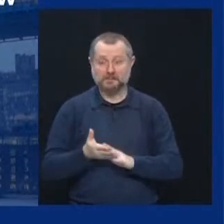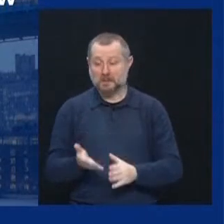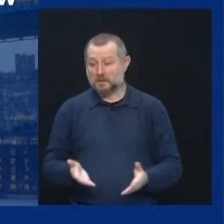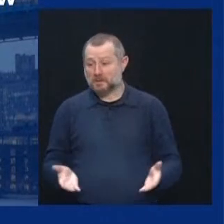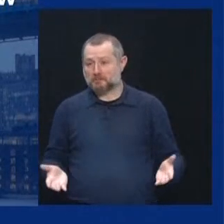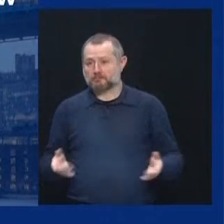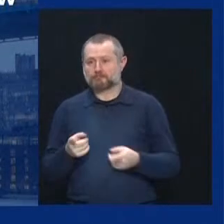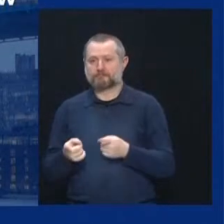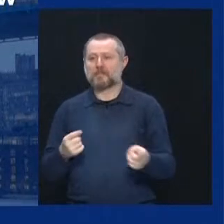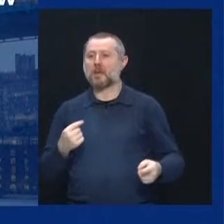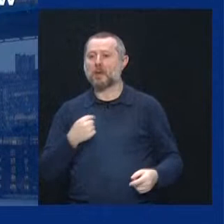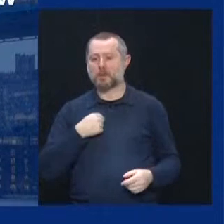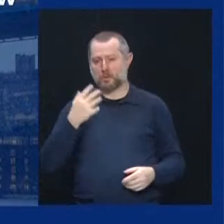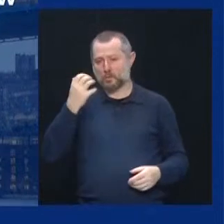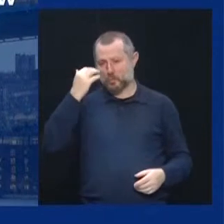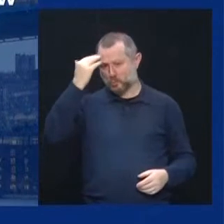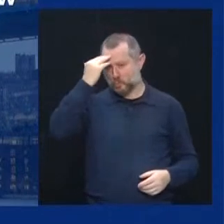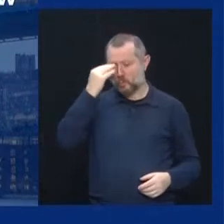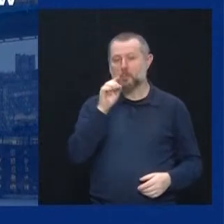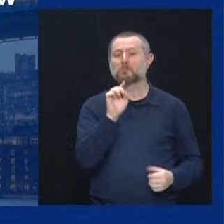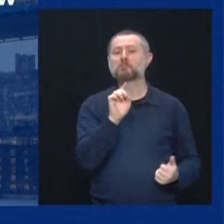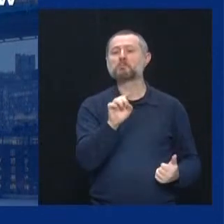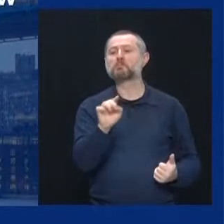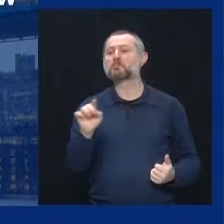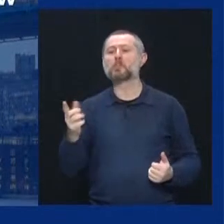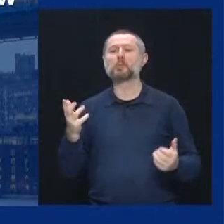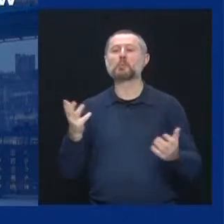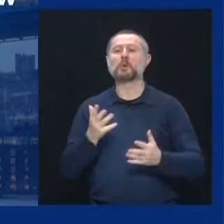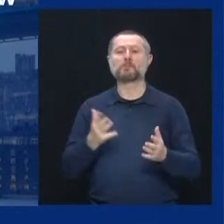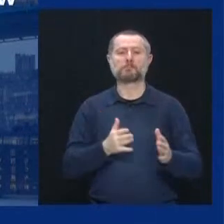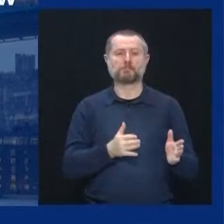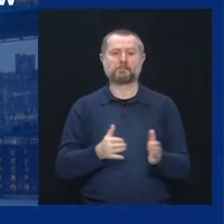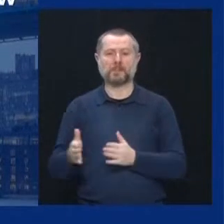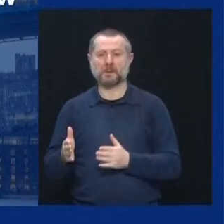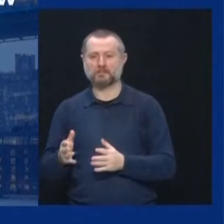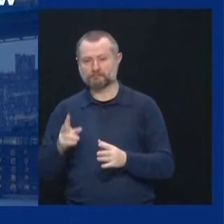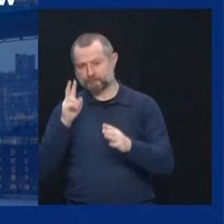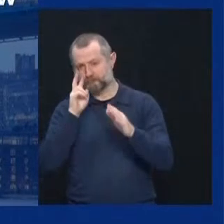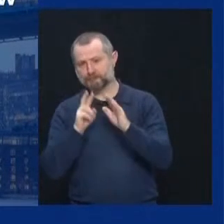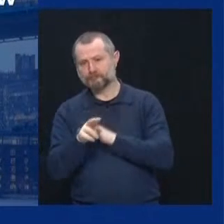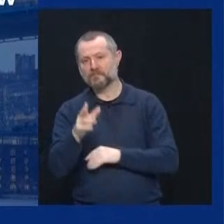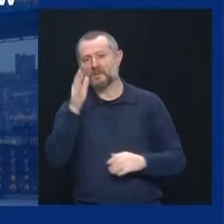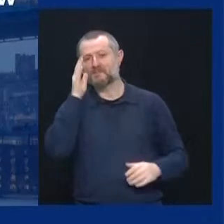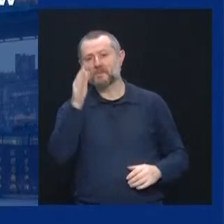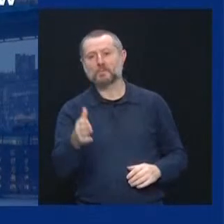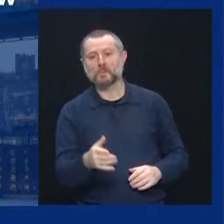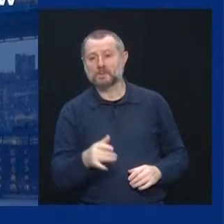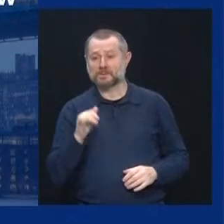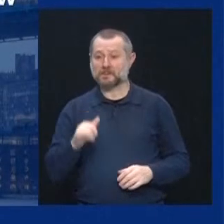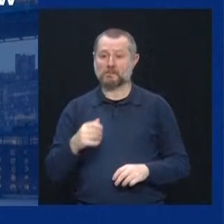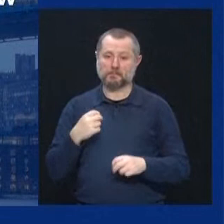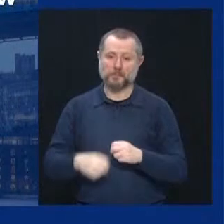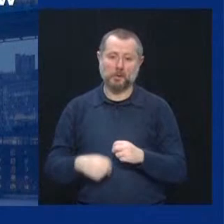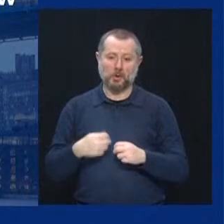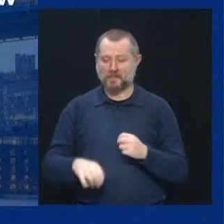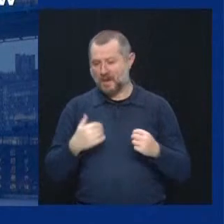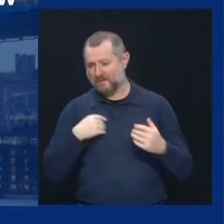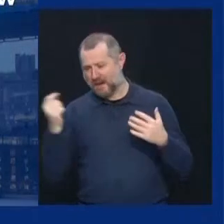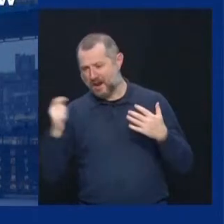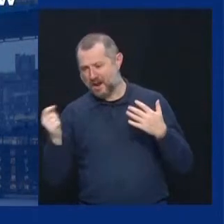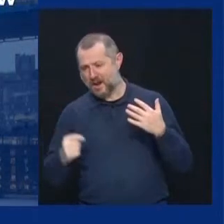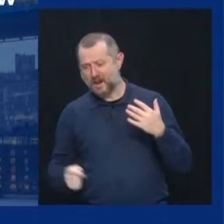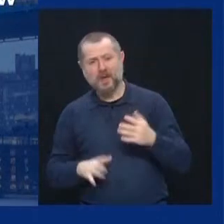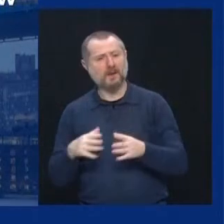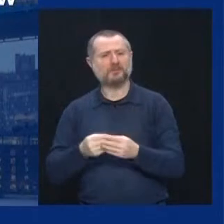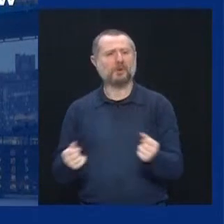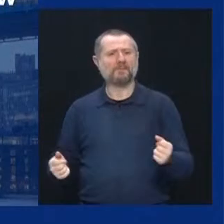I want to know what plans people have in addressing the problems of New York City.